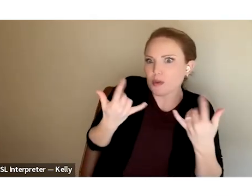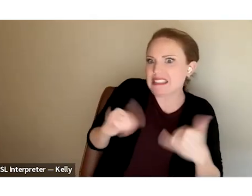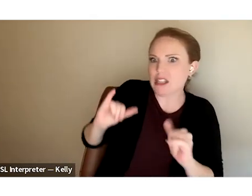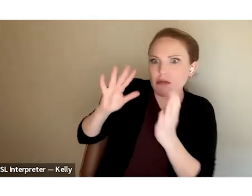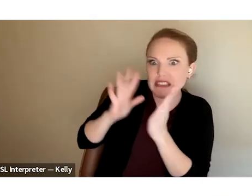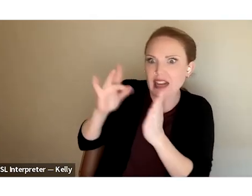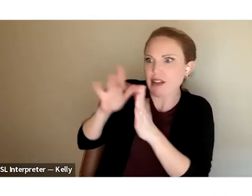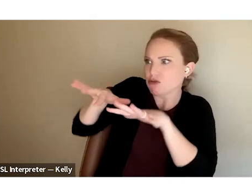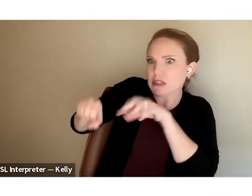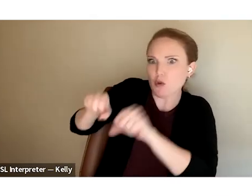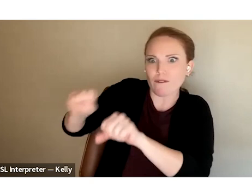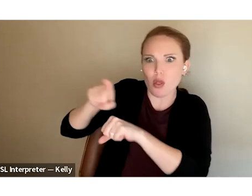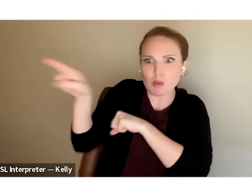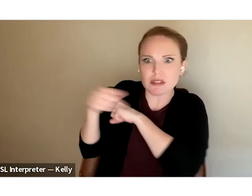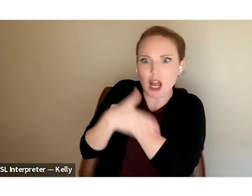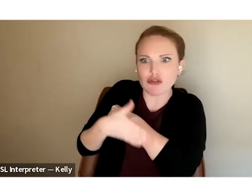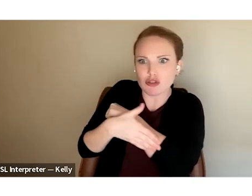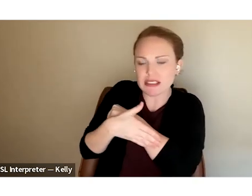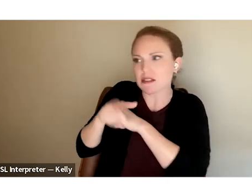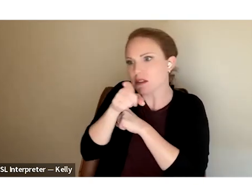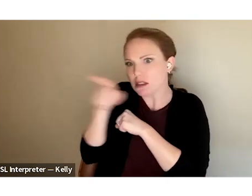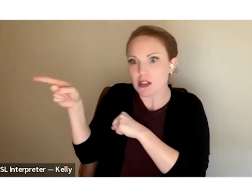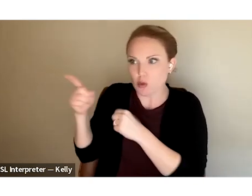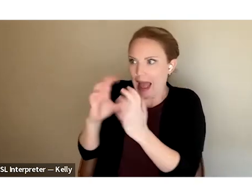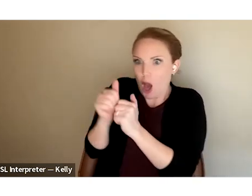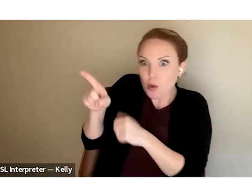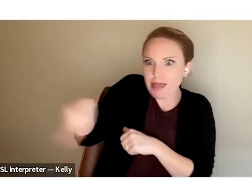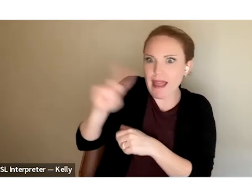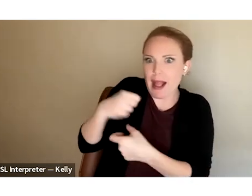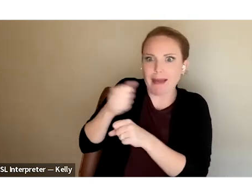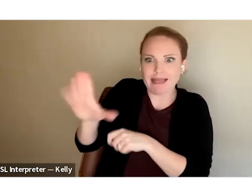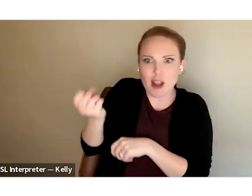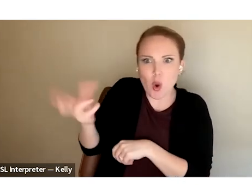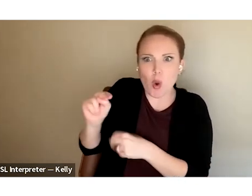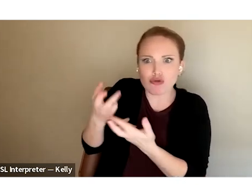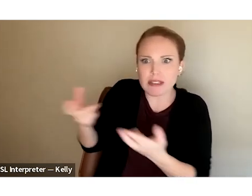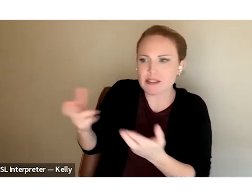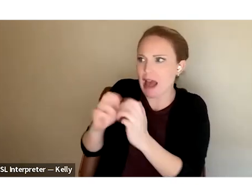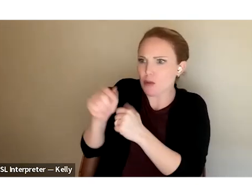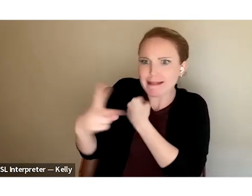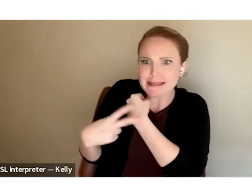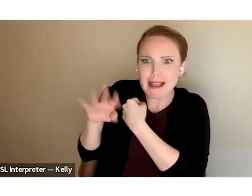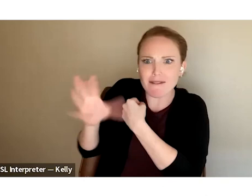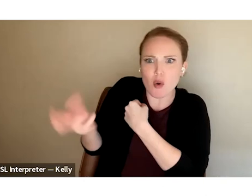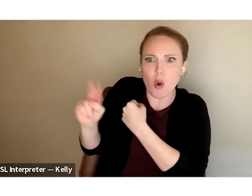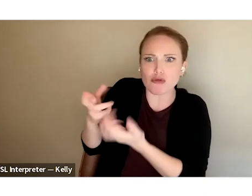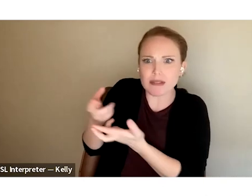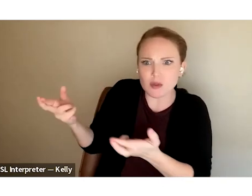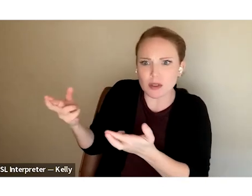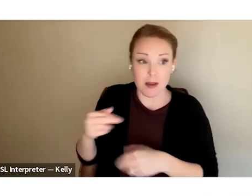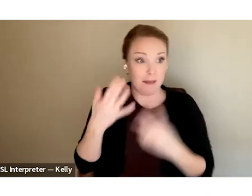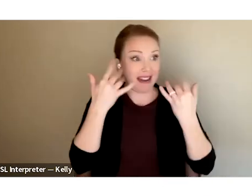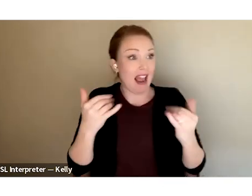countries had to contend with was that because of this global world economic